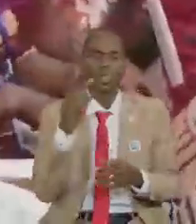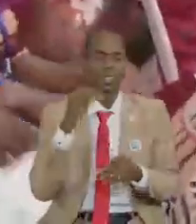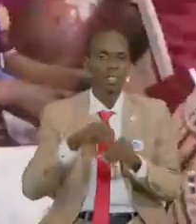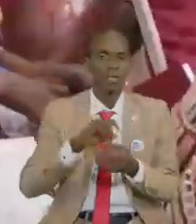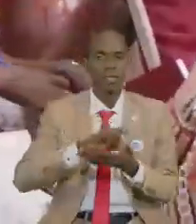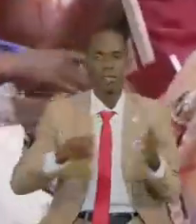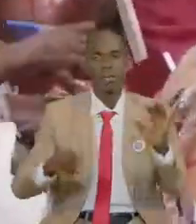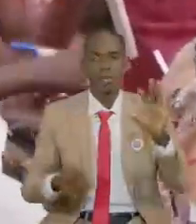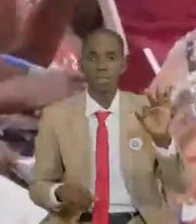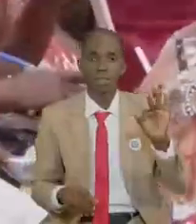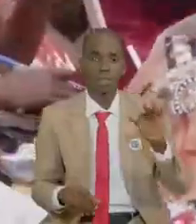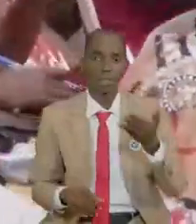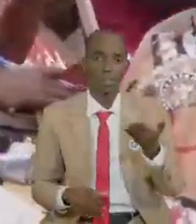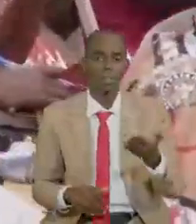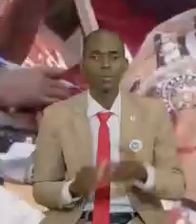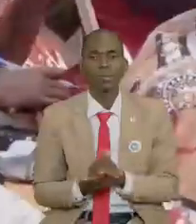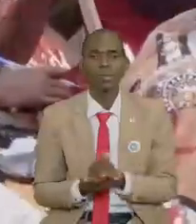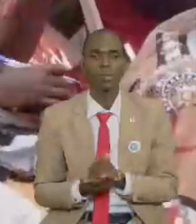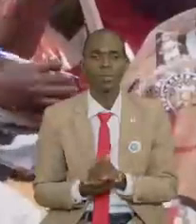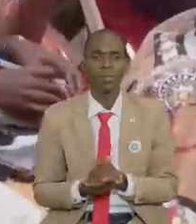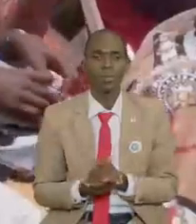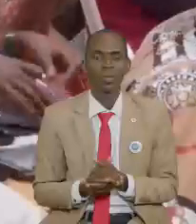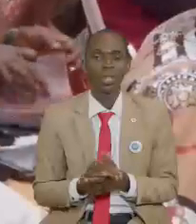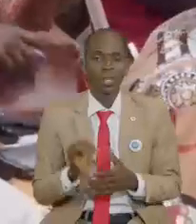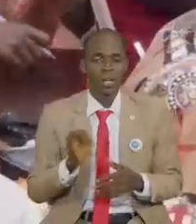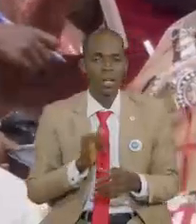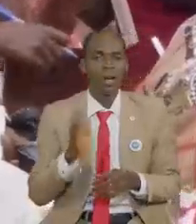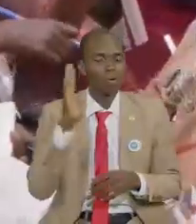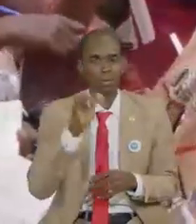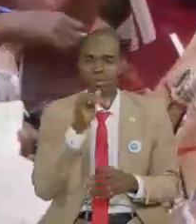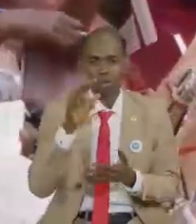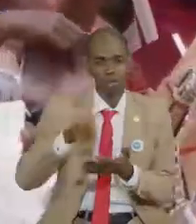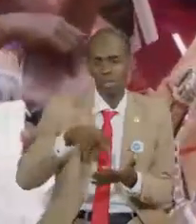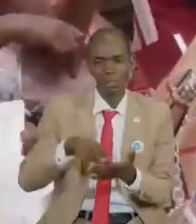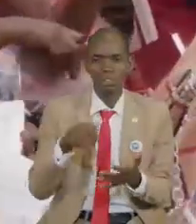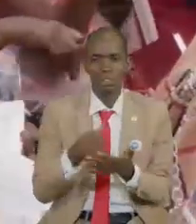there. Now, I cannot read this verse 19 except you are standing.